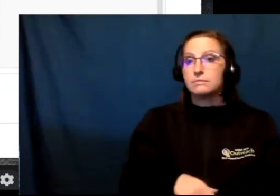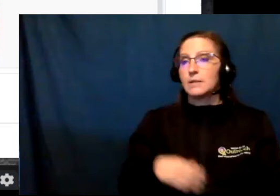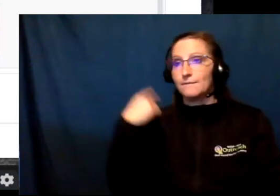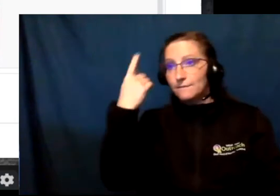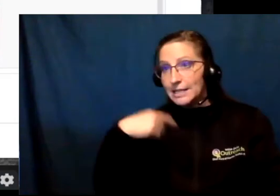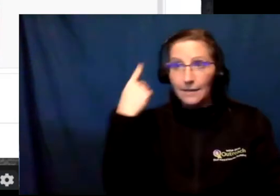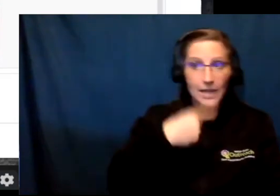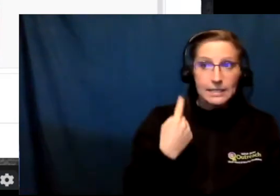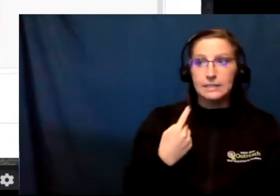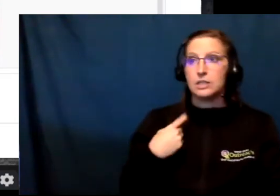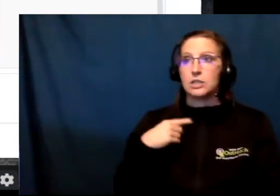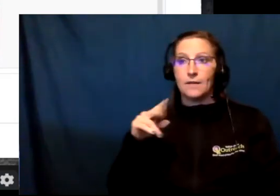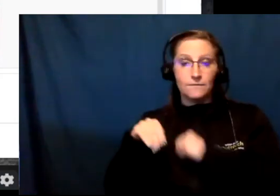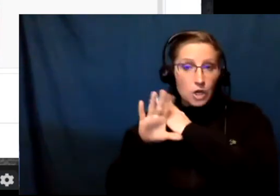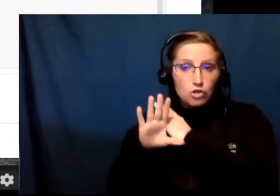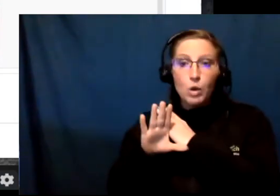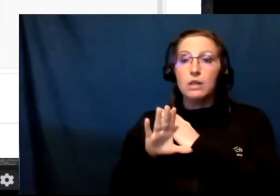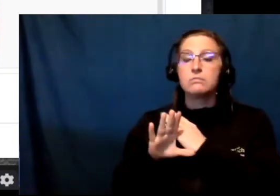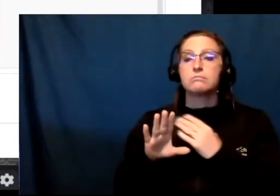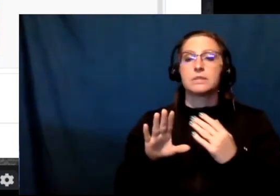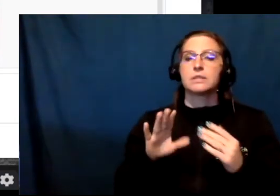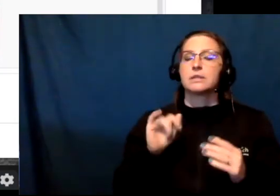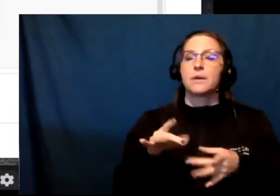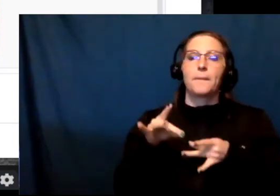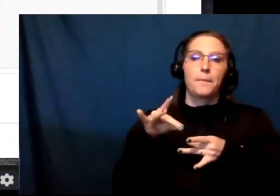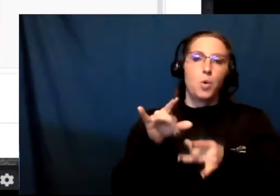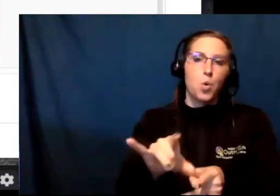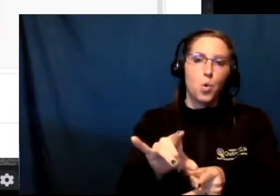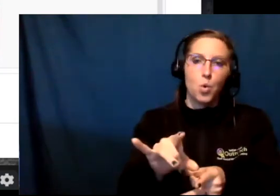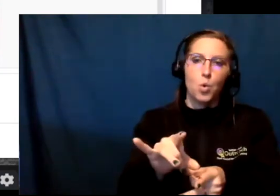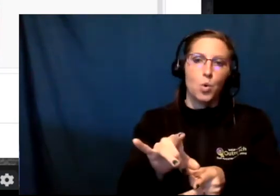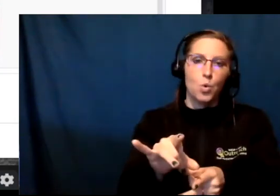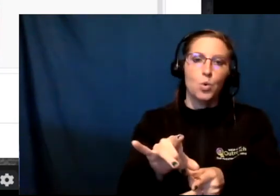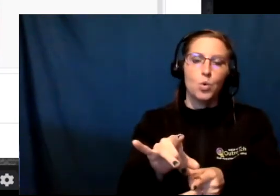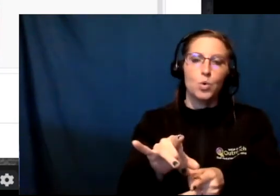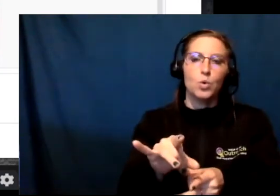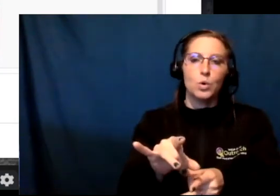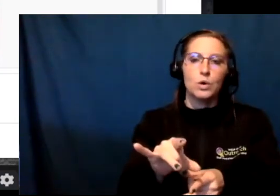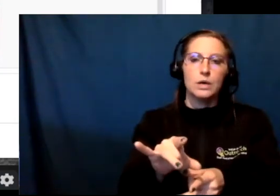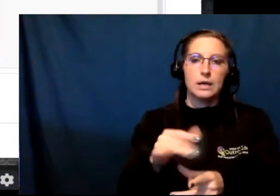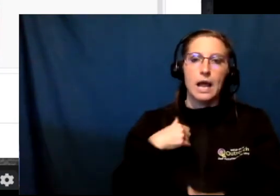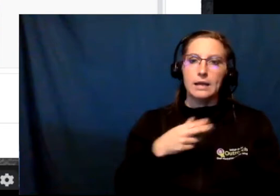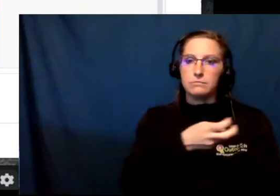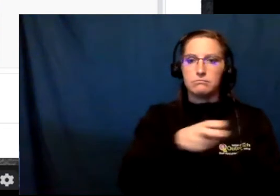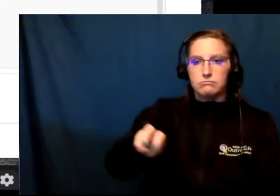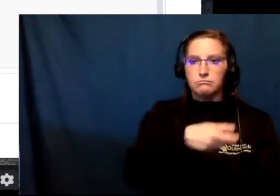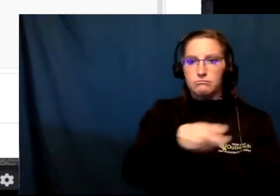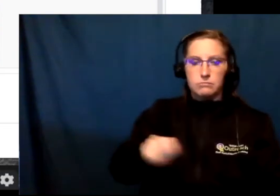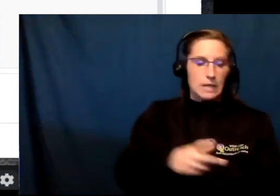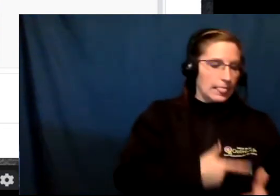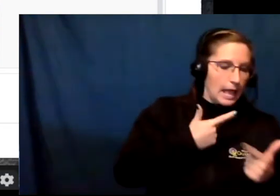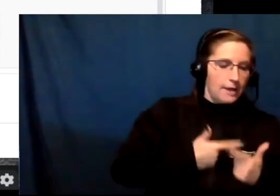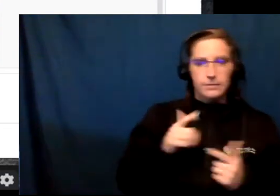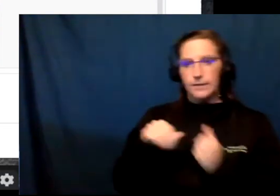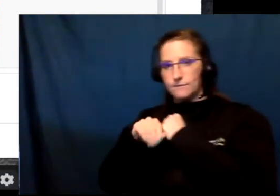or virtual, this is a very seamless way that I can go between those 2 environments. And it's